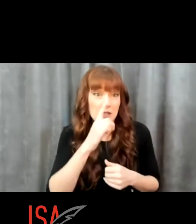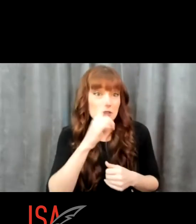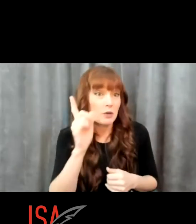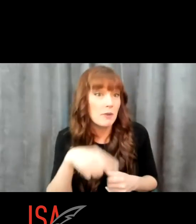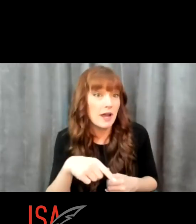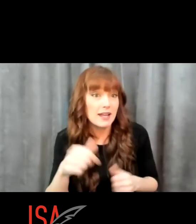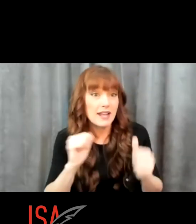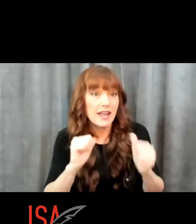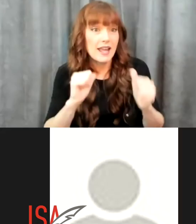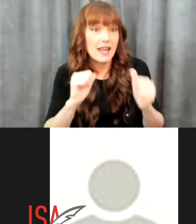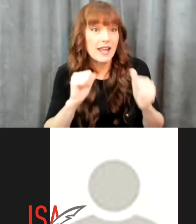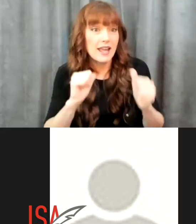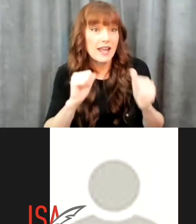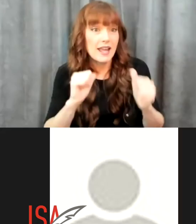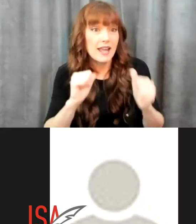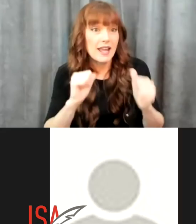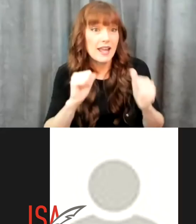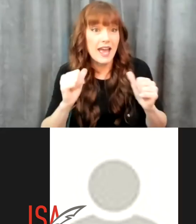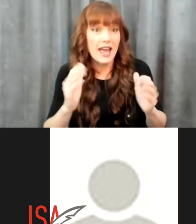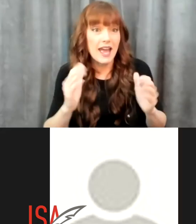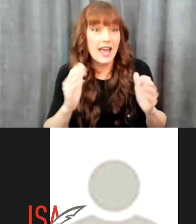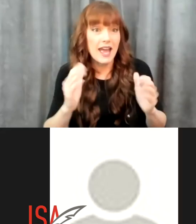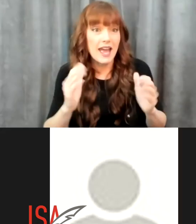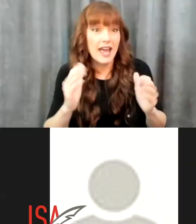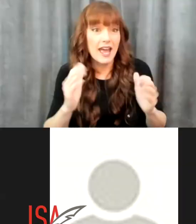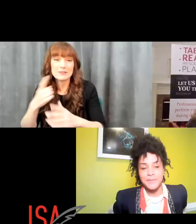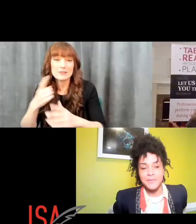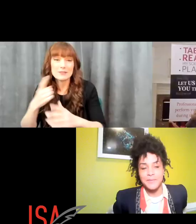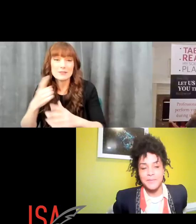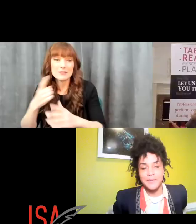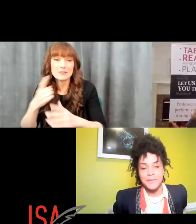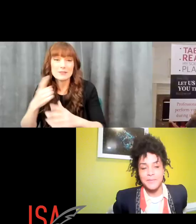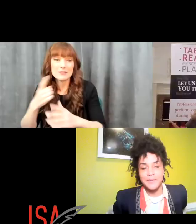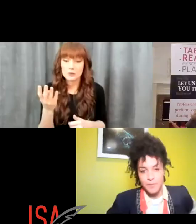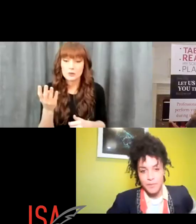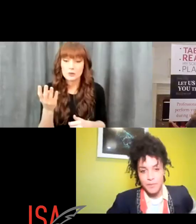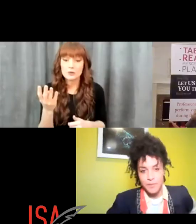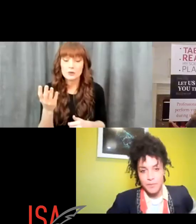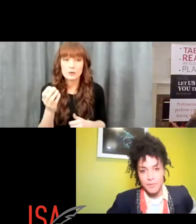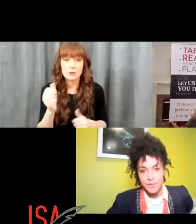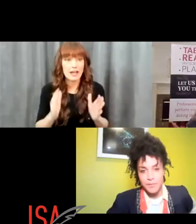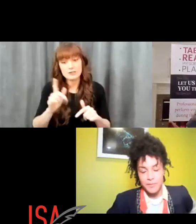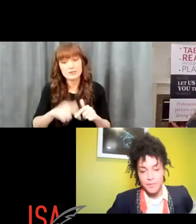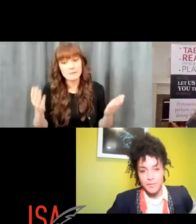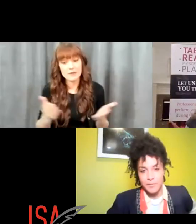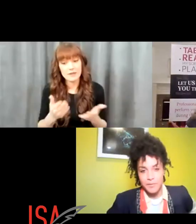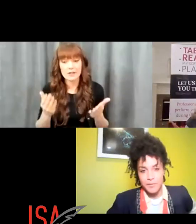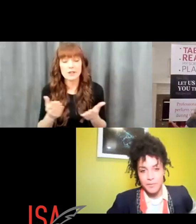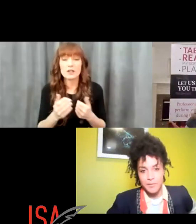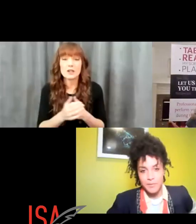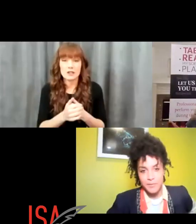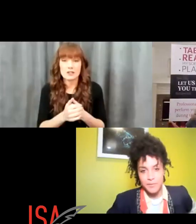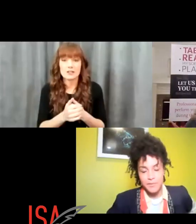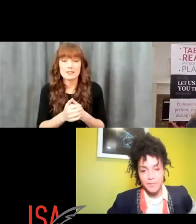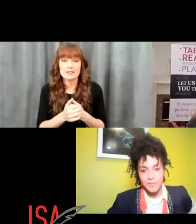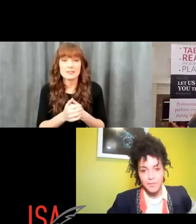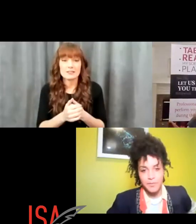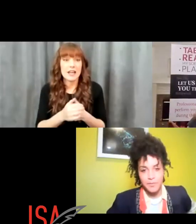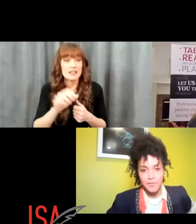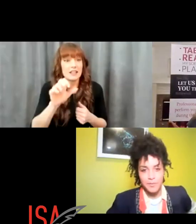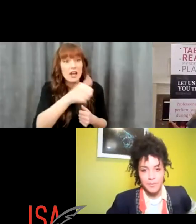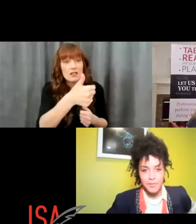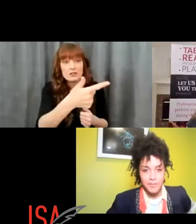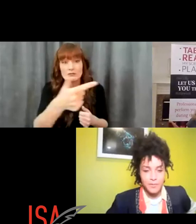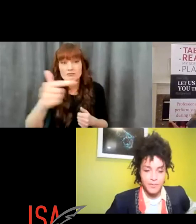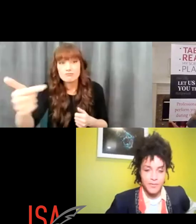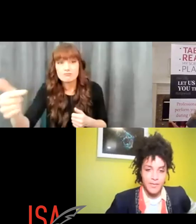gonna ask all the actors to come on screen. But of those who could not be here tonight, I will read them and then everybody else can